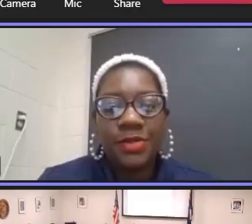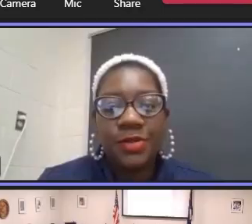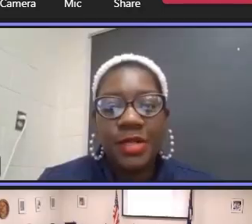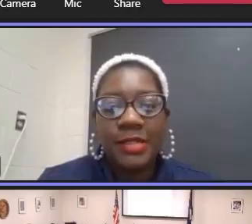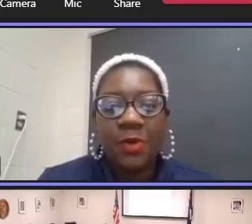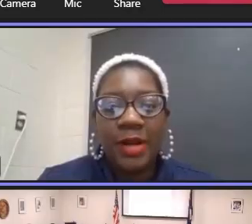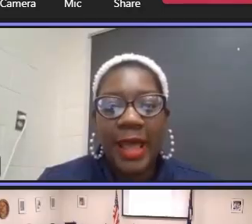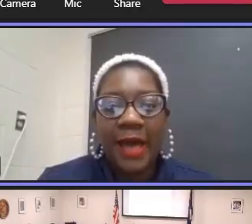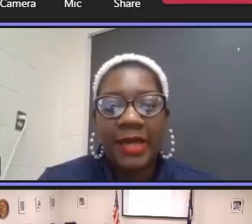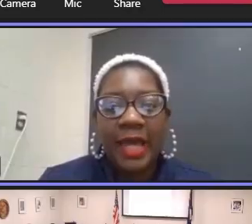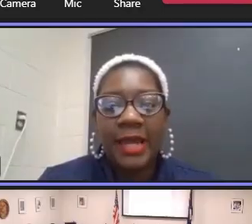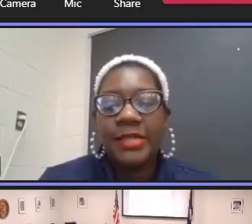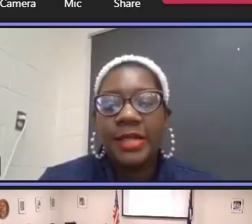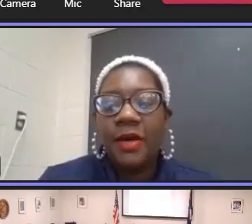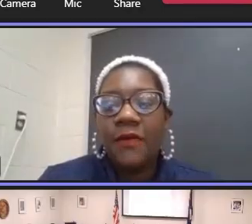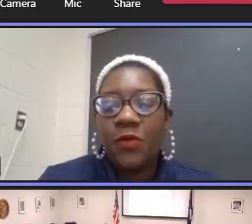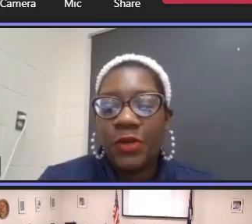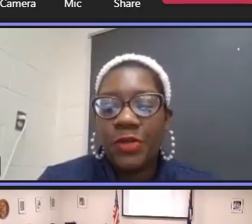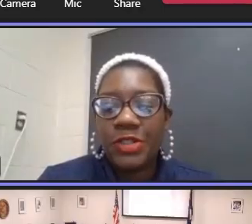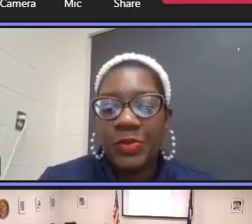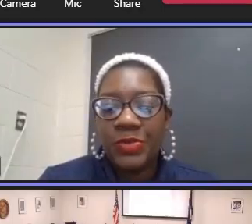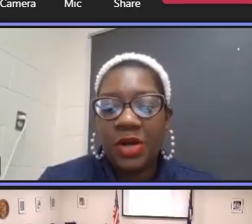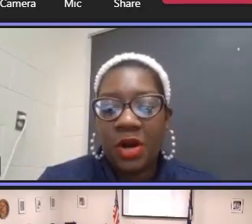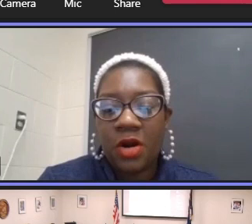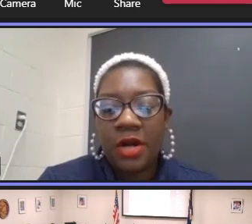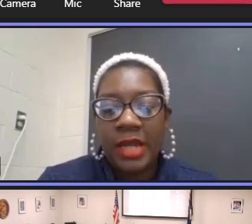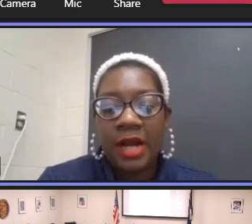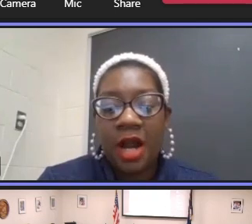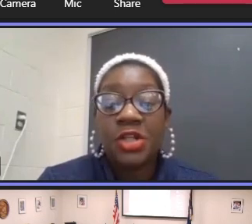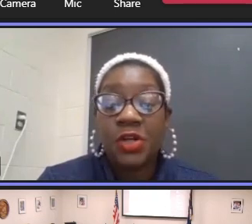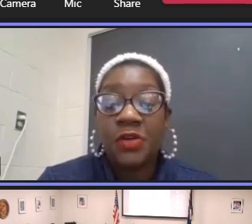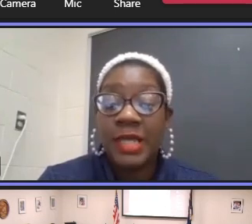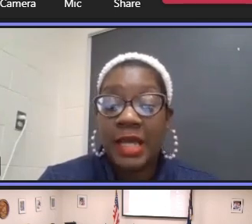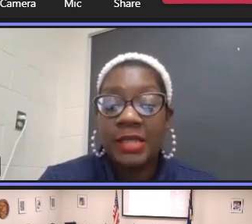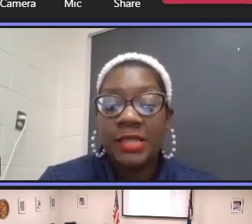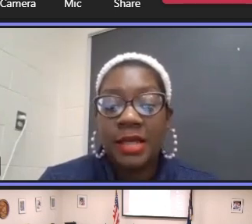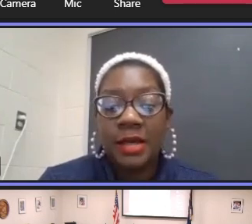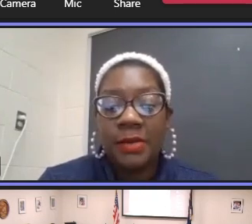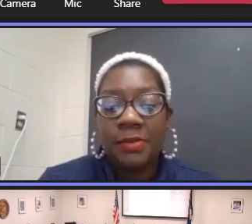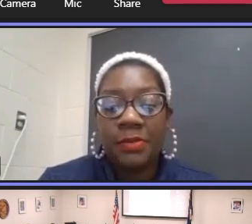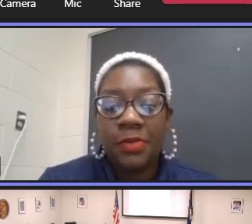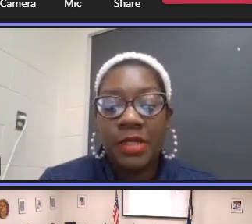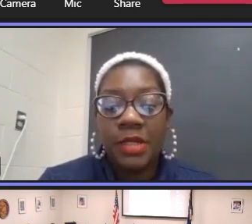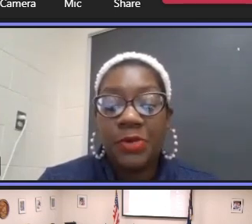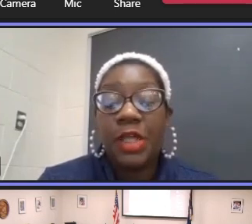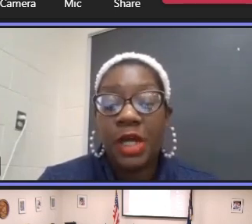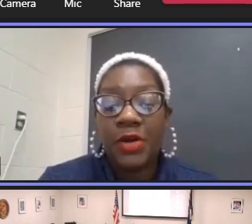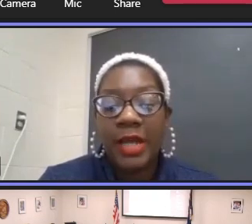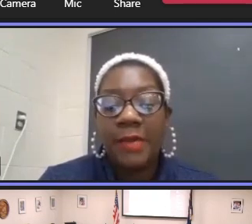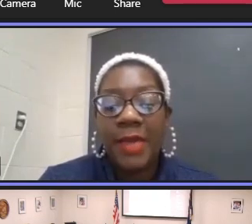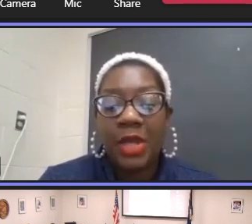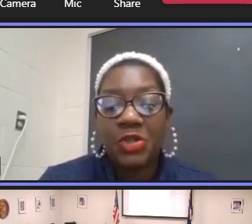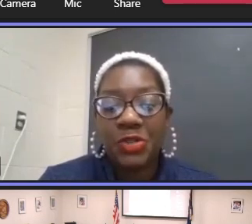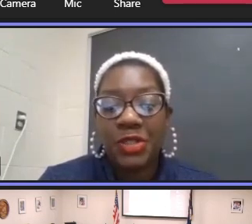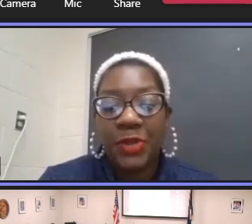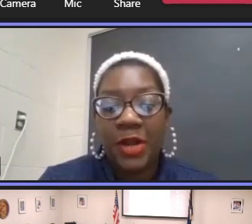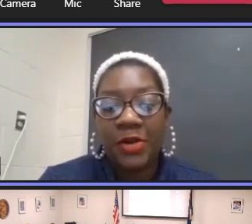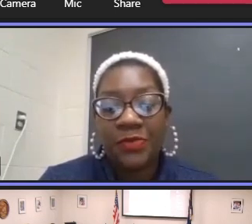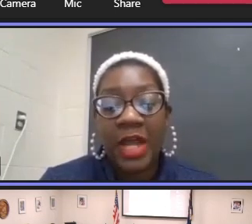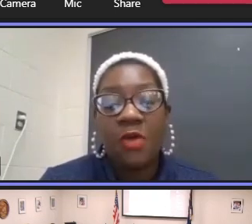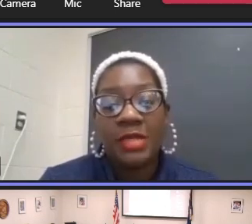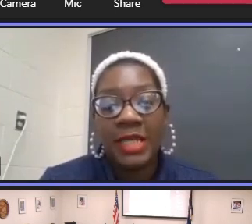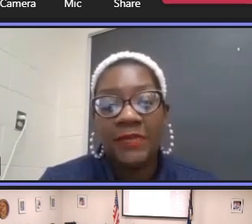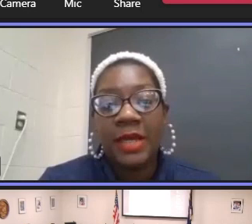the council, is because I want to advocate for those students that are in alternative settings with the learning and making sure